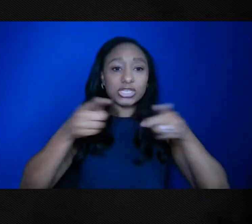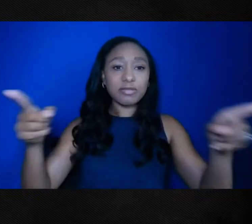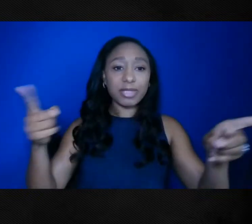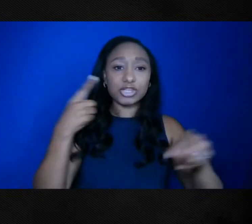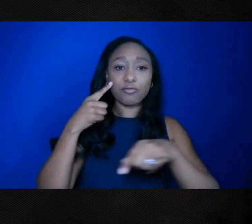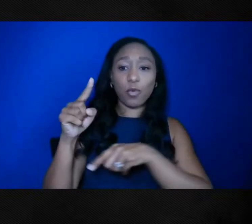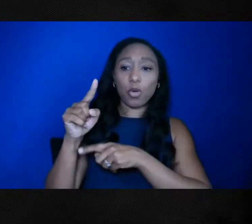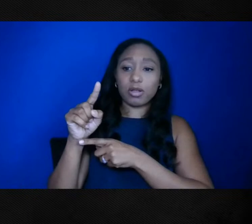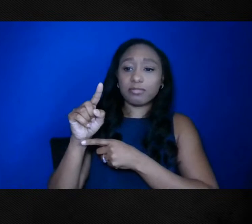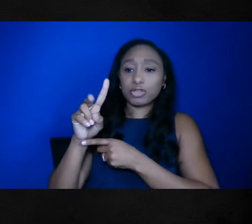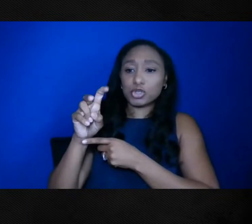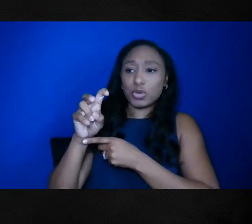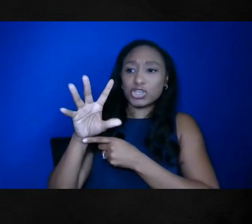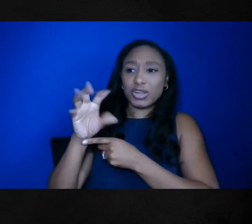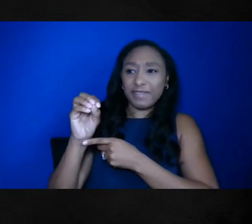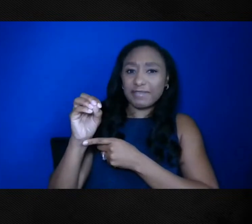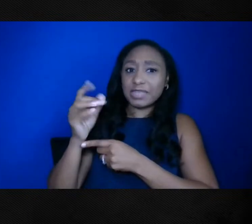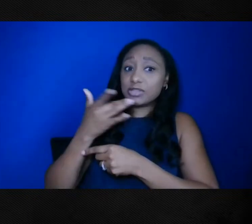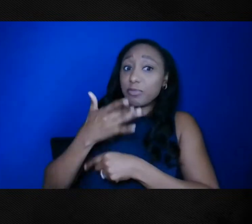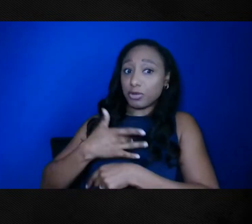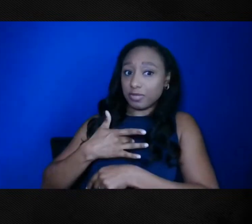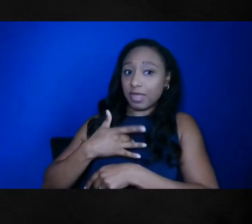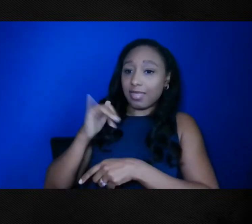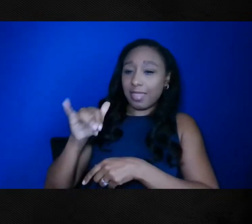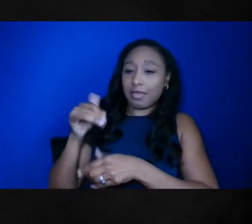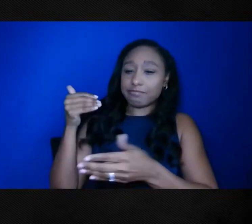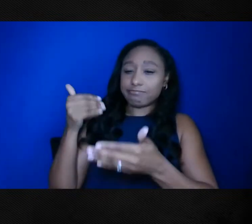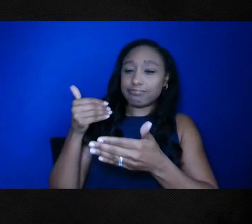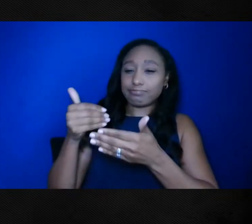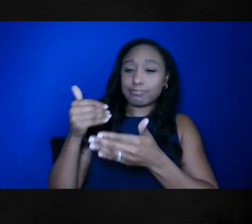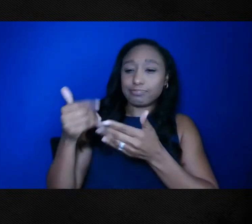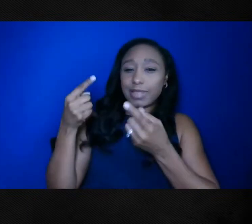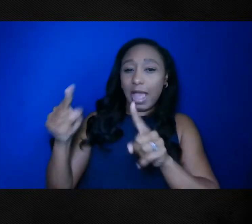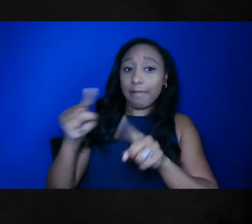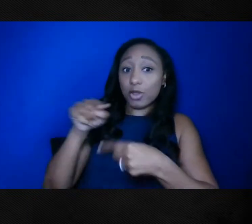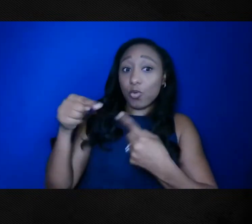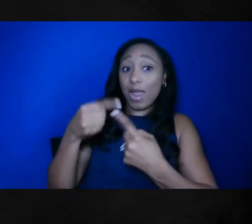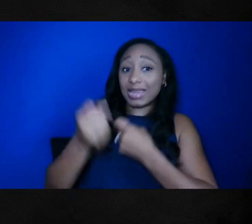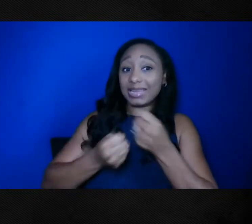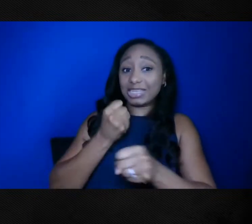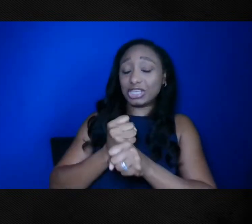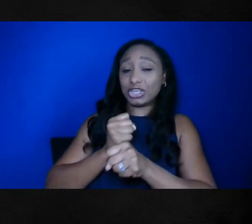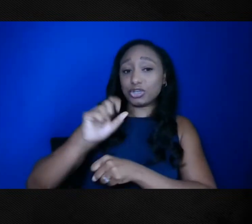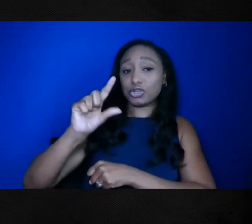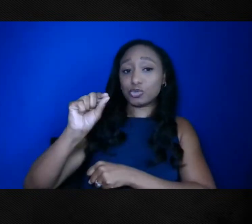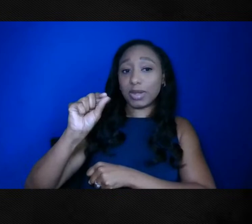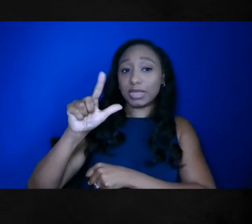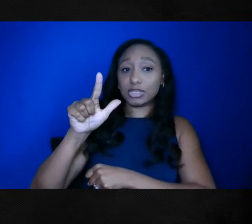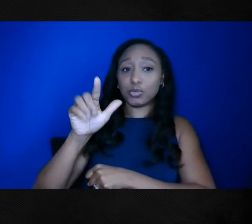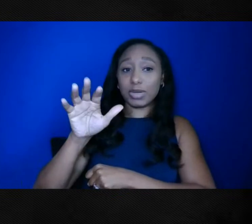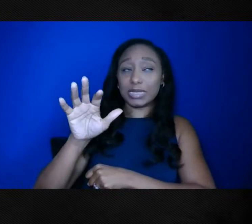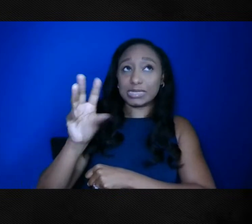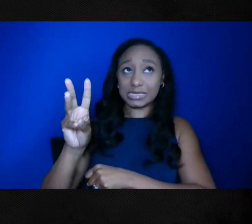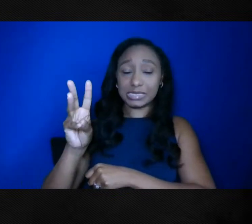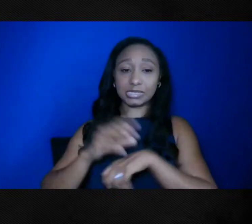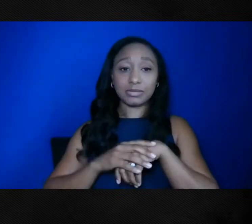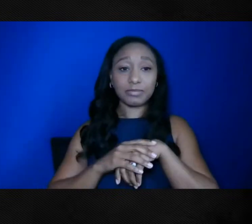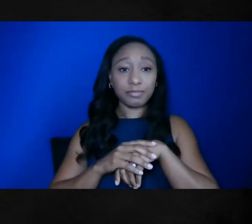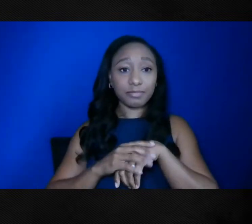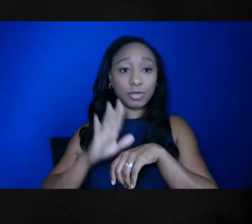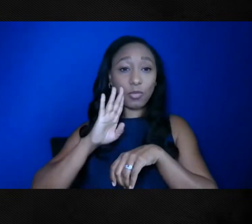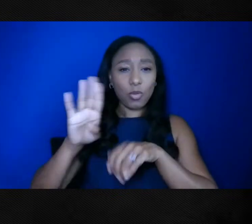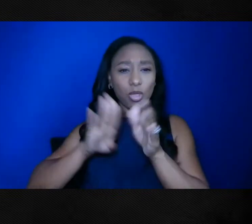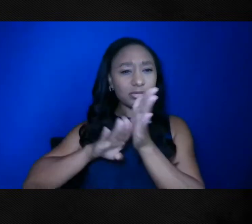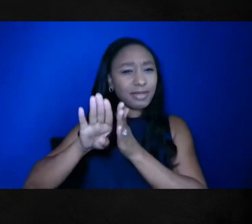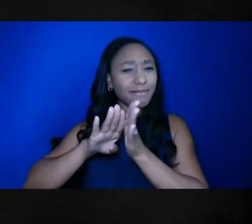birthday, and that's coming up in 2026. Now, we are working with the director of that commission to promote some serious